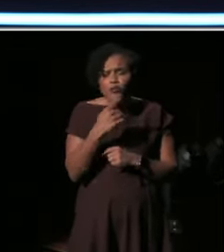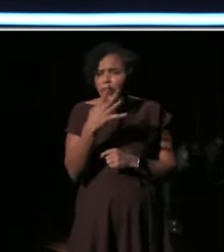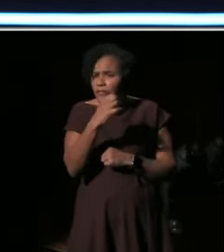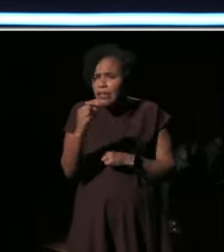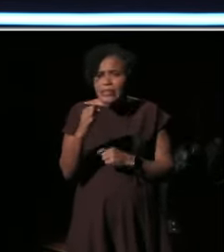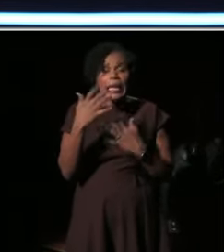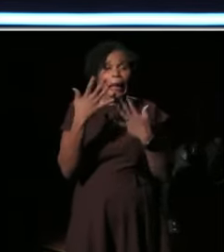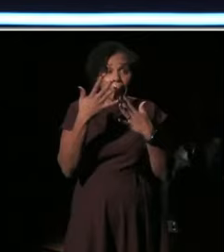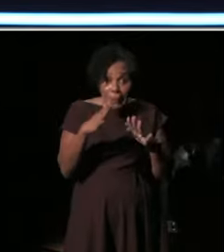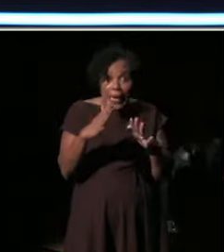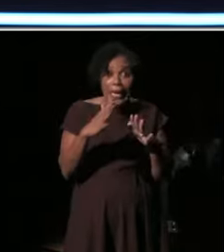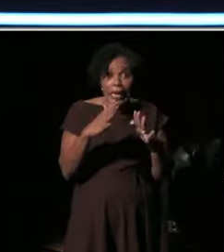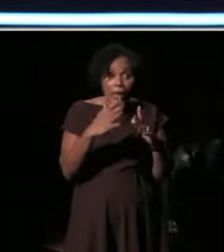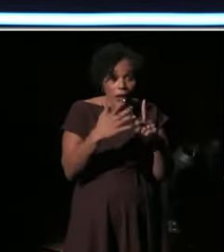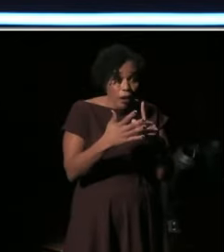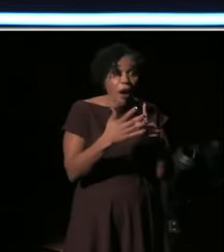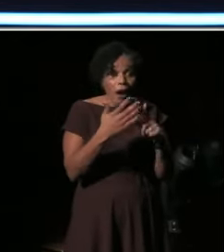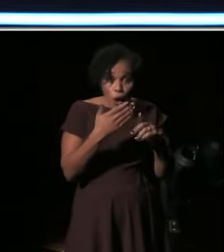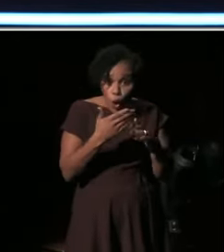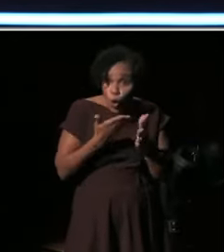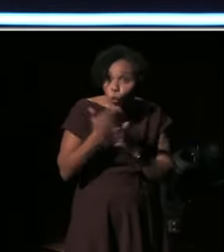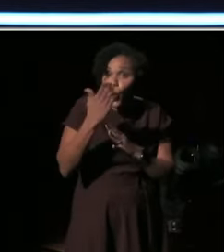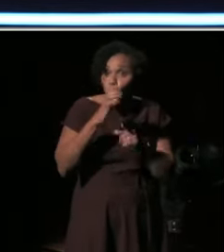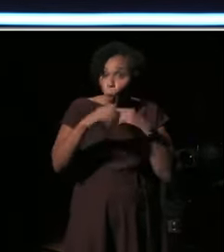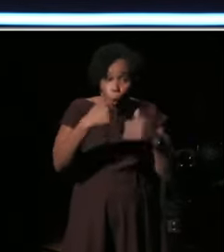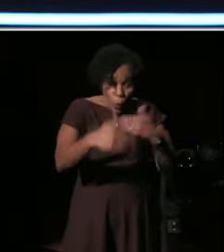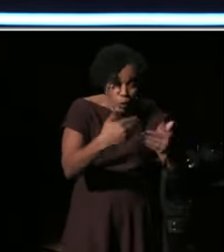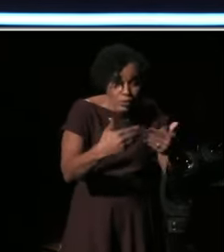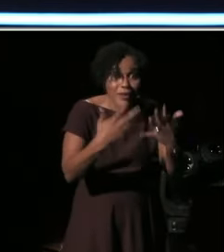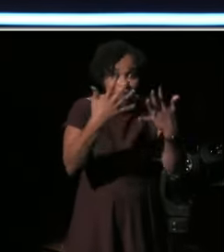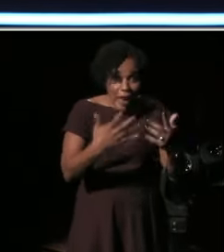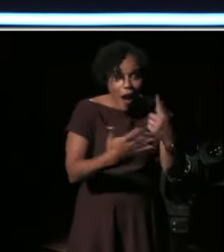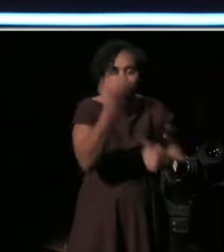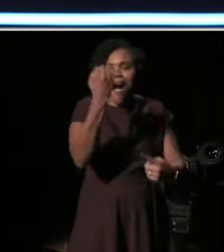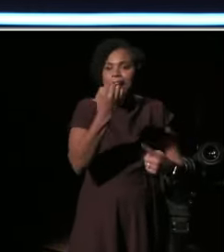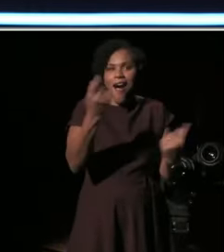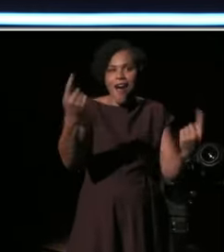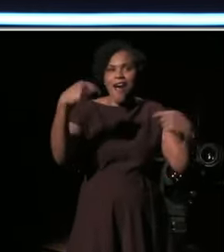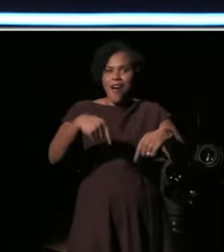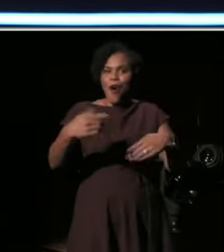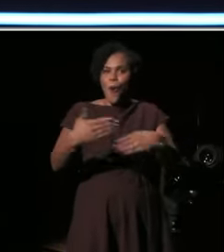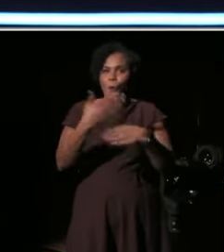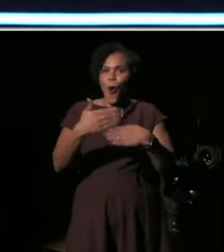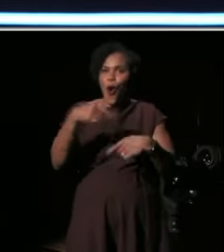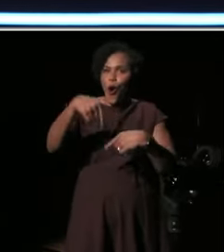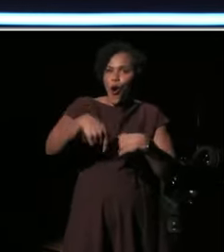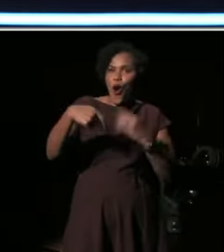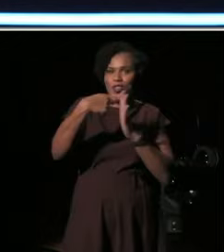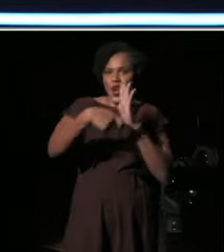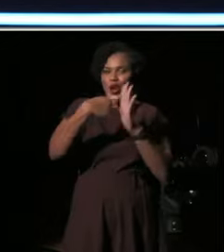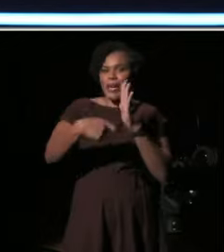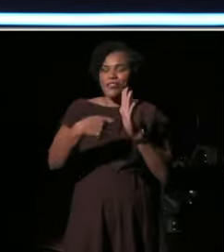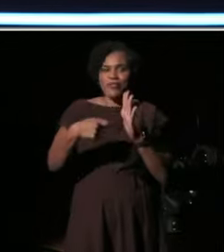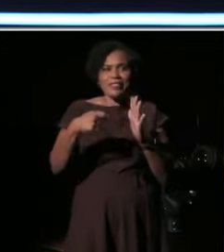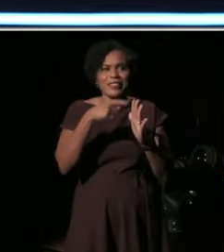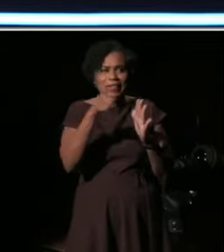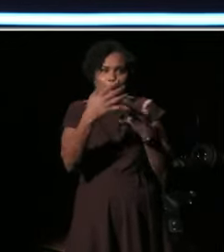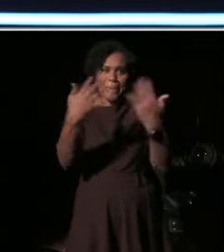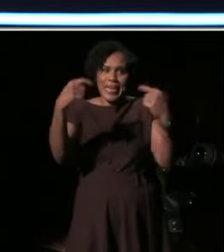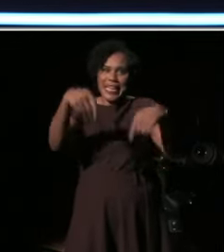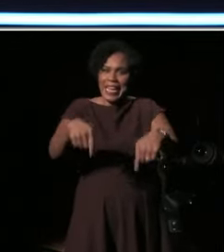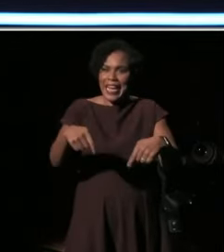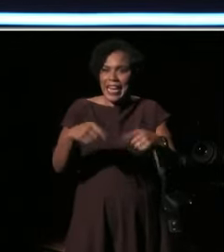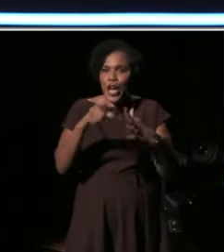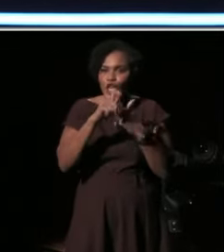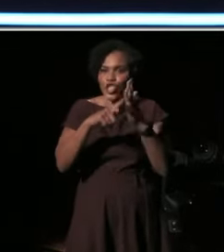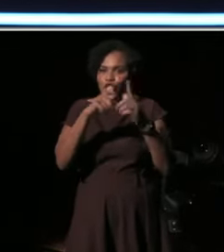all three schemes and are now working in the industry. And many of this year's Doc Labbers are here tonight. They're all wearing silver badges, so you can